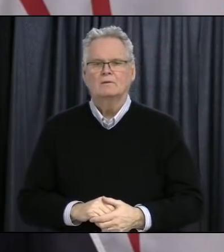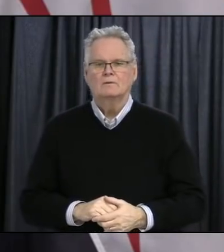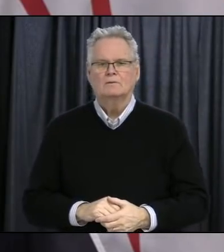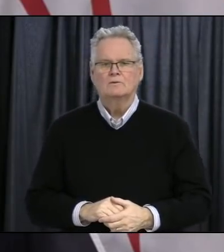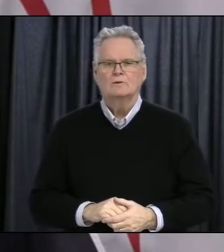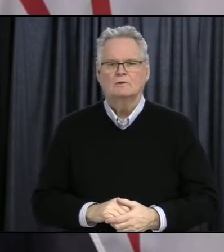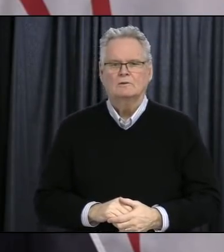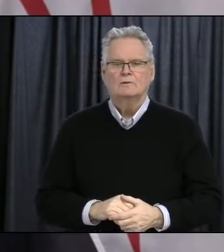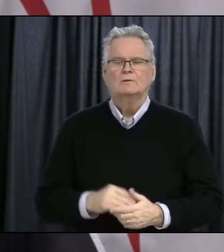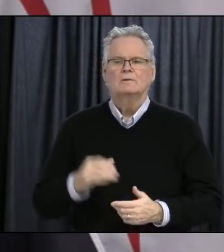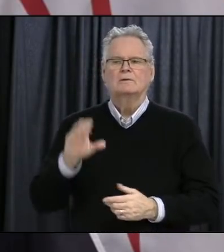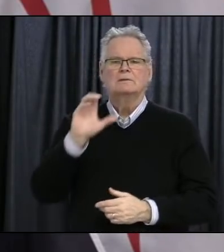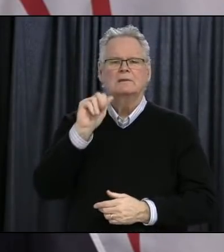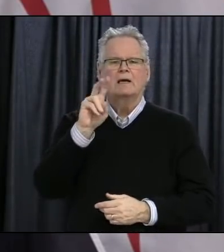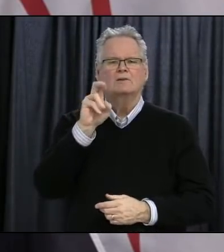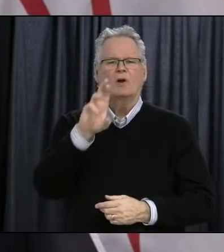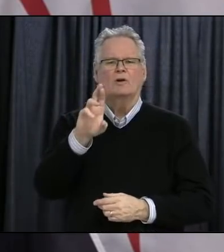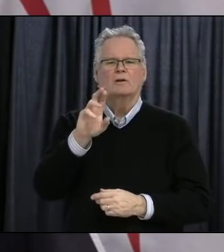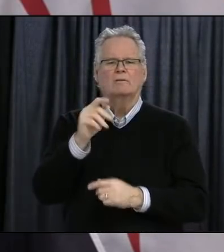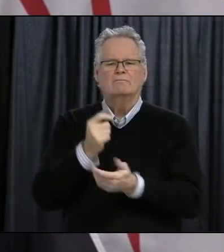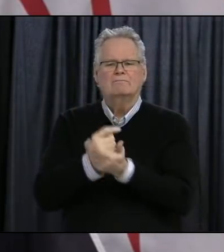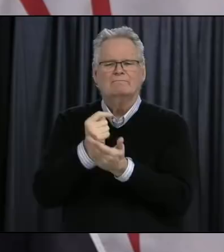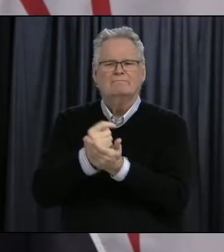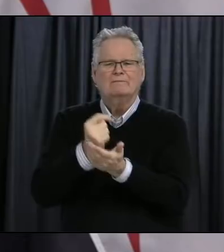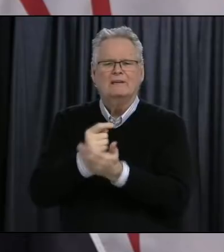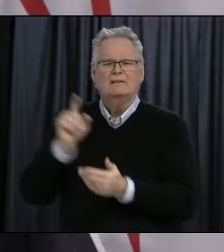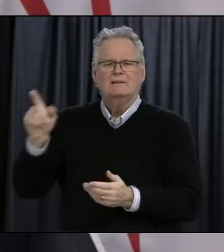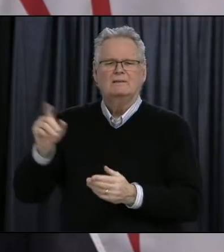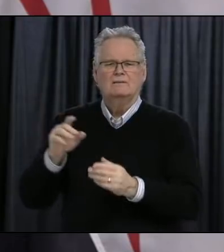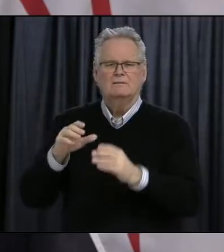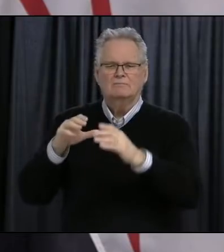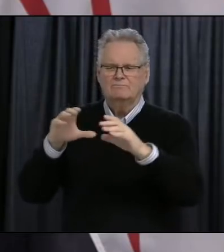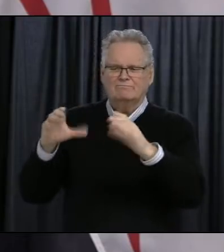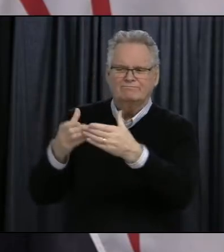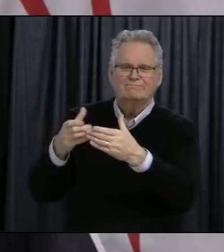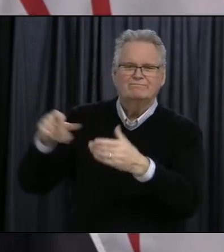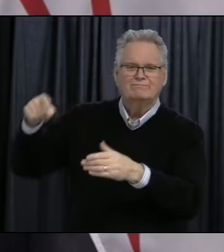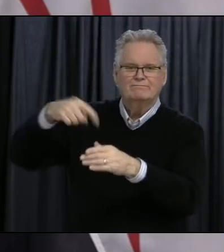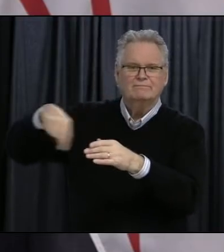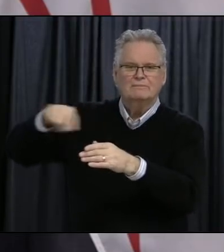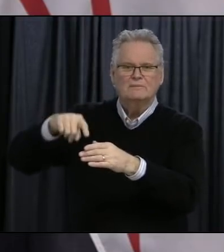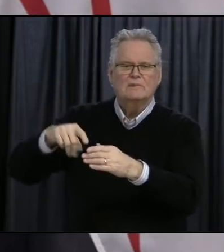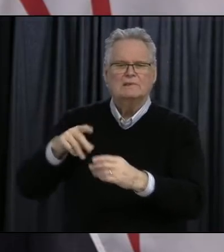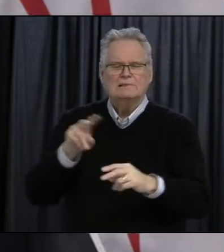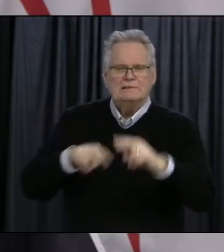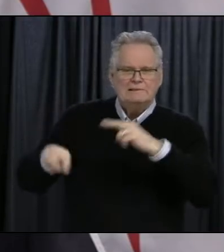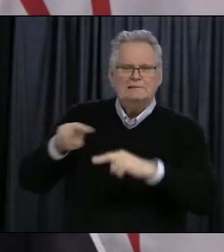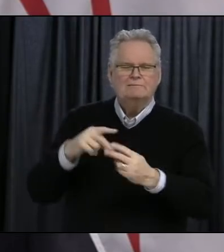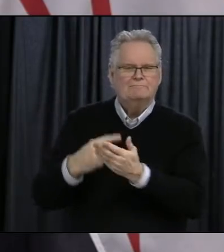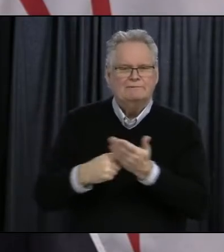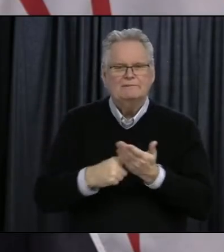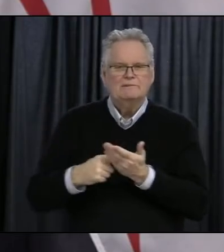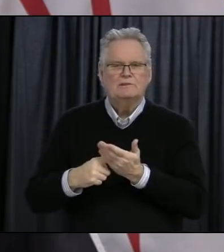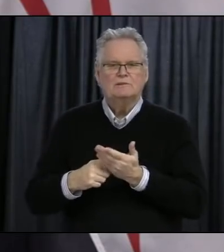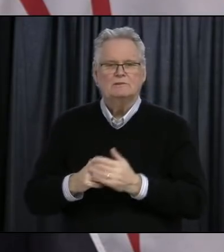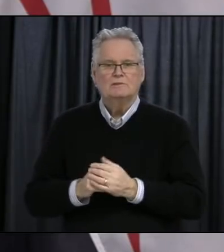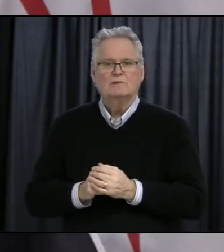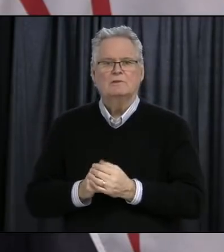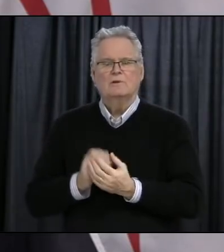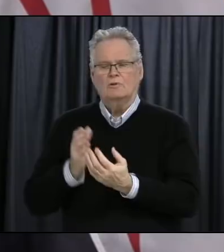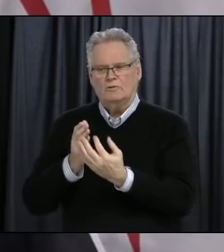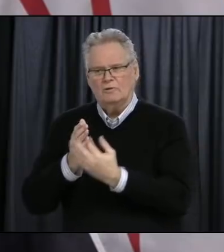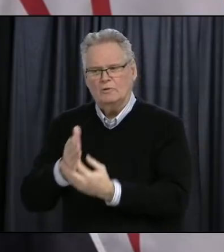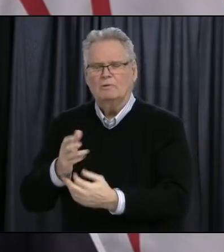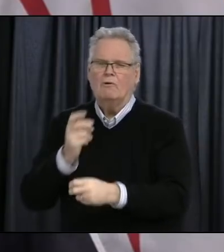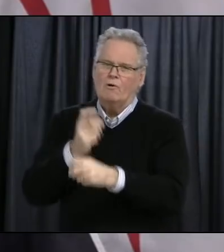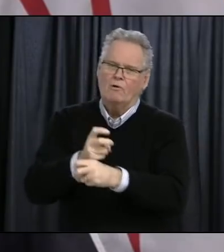vaccine. We encourage all clinically vulnerable patients, including patients with cancers who are undergoing chemotherapy or